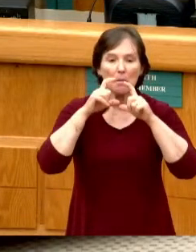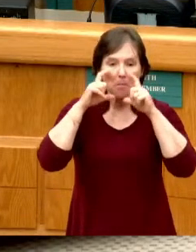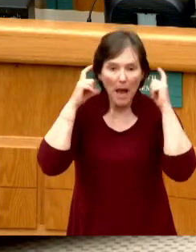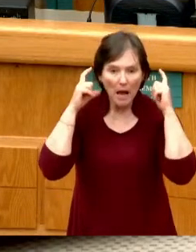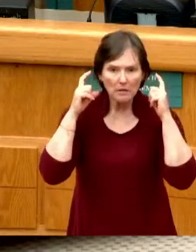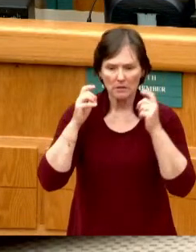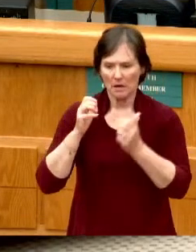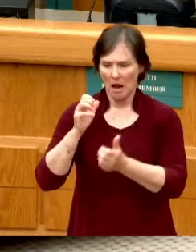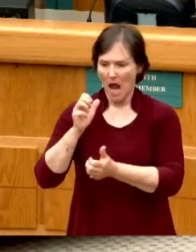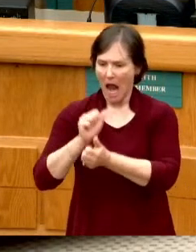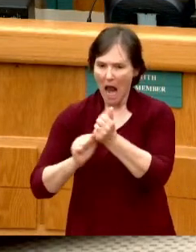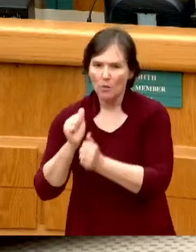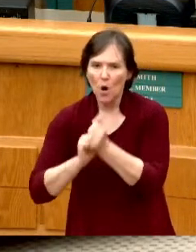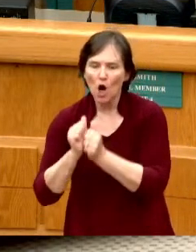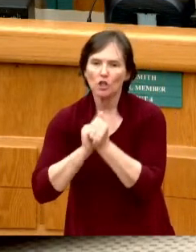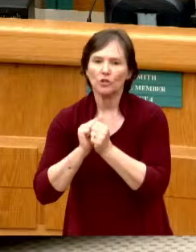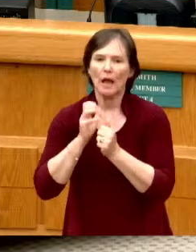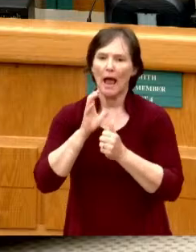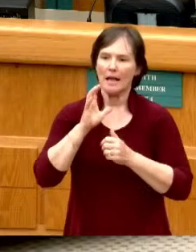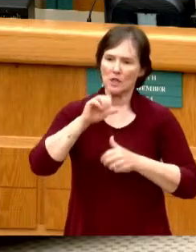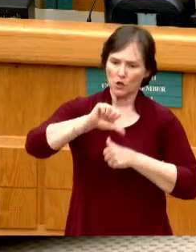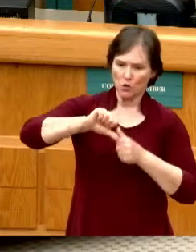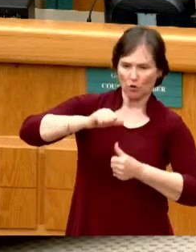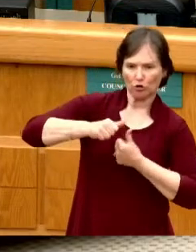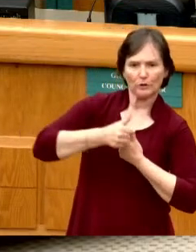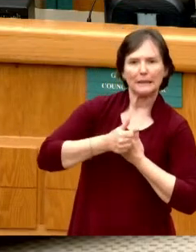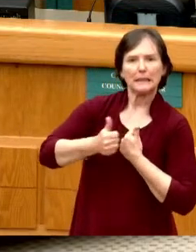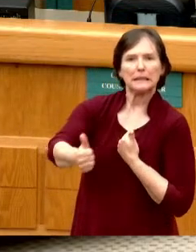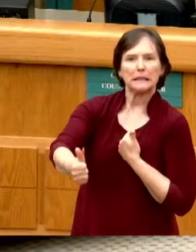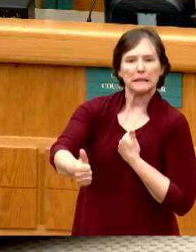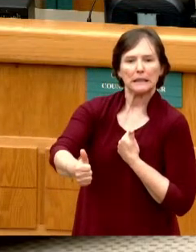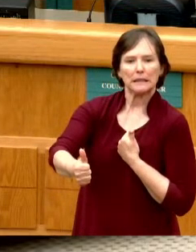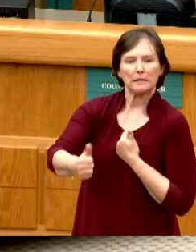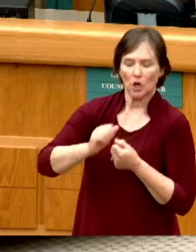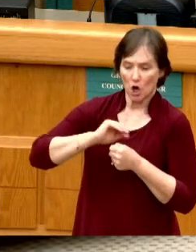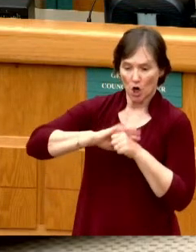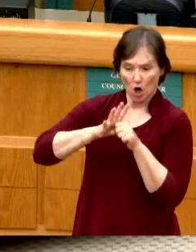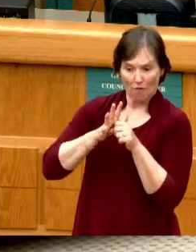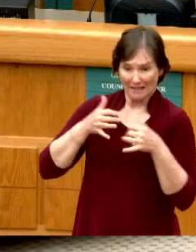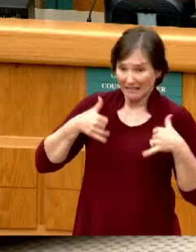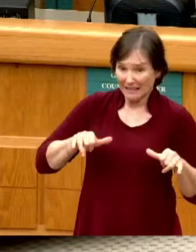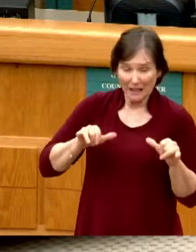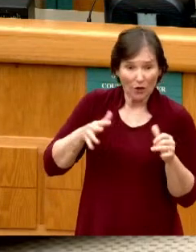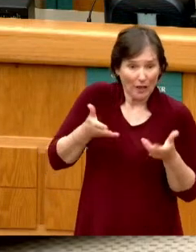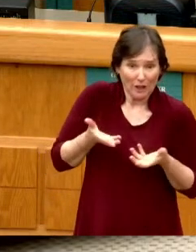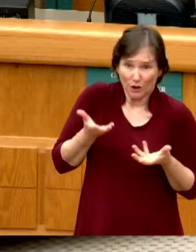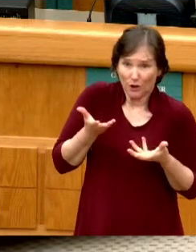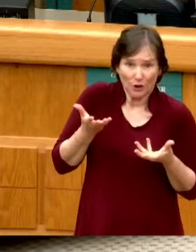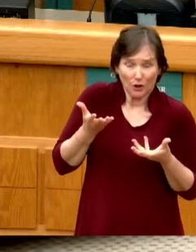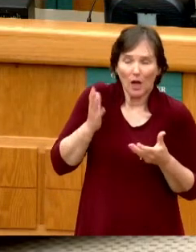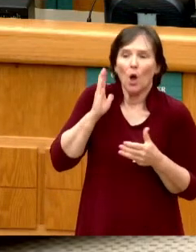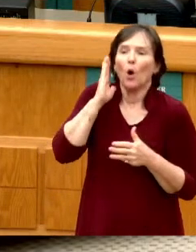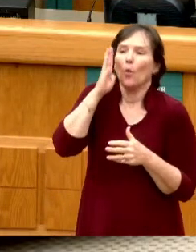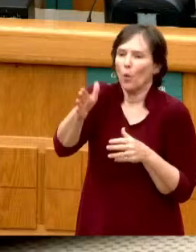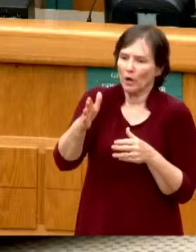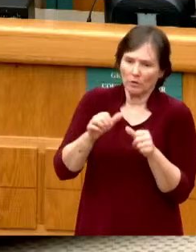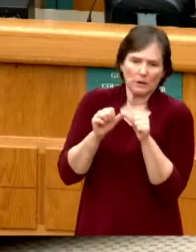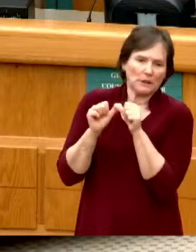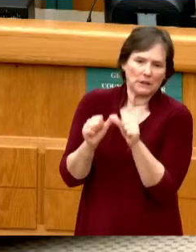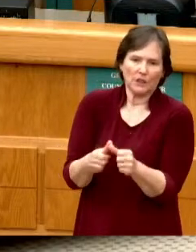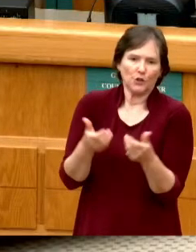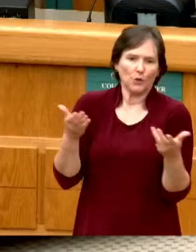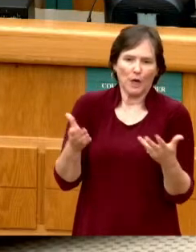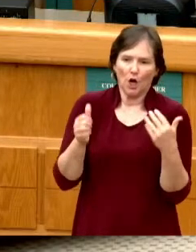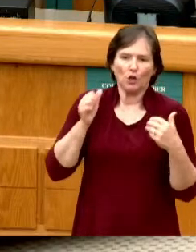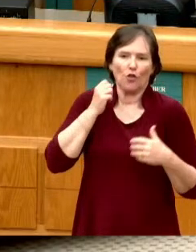social distancing. COVID-19 is still amongst us and will be until everyone that is eligible